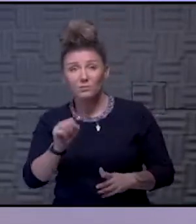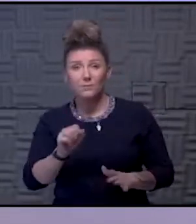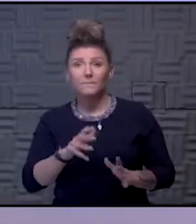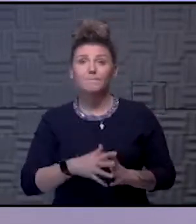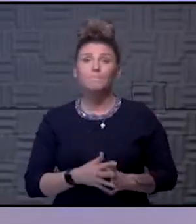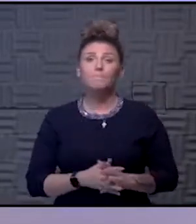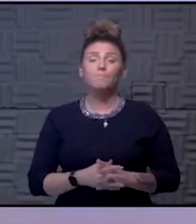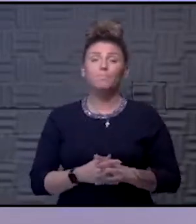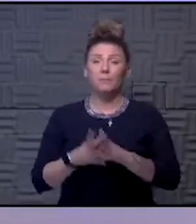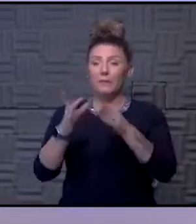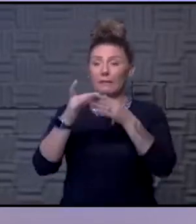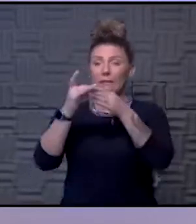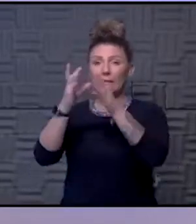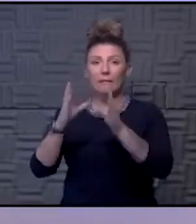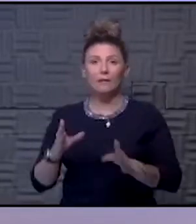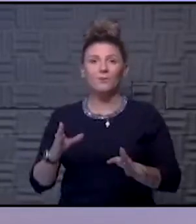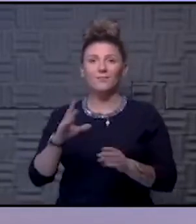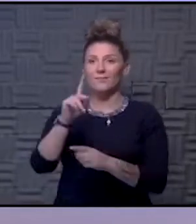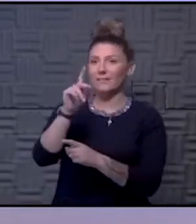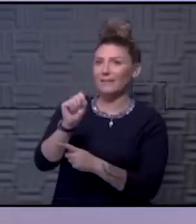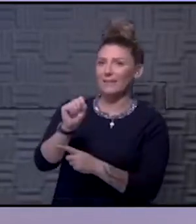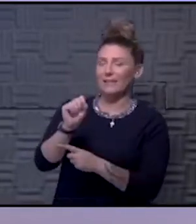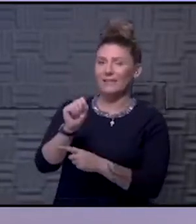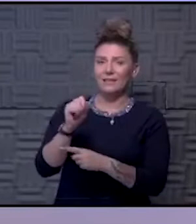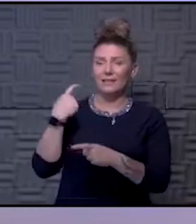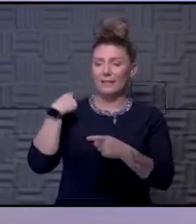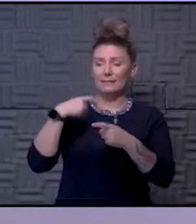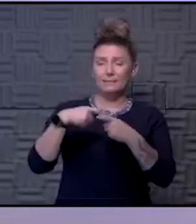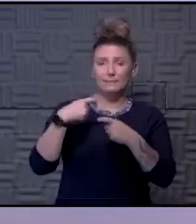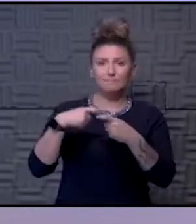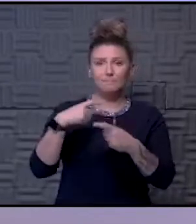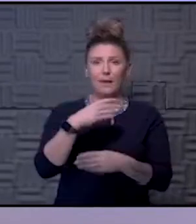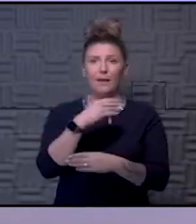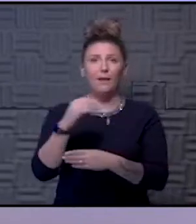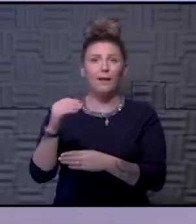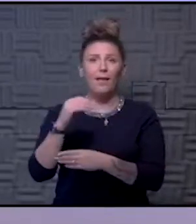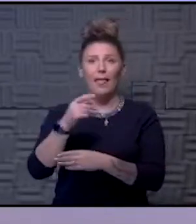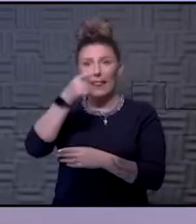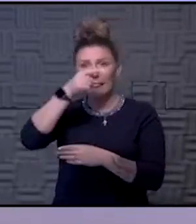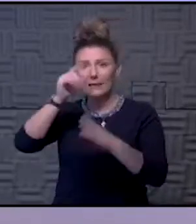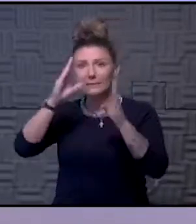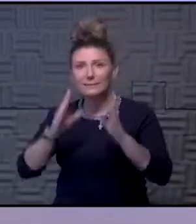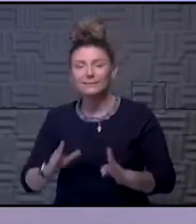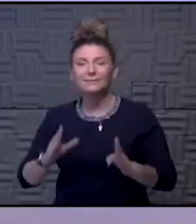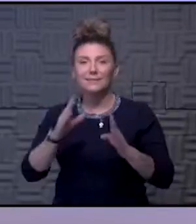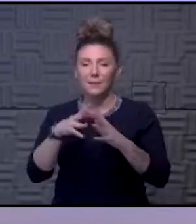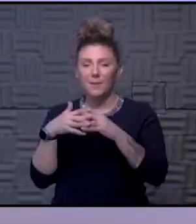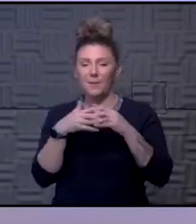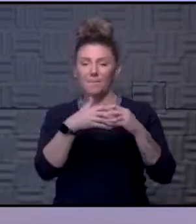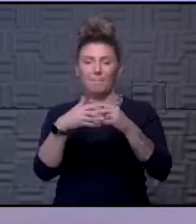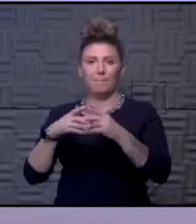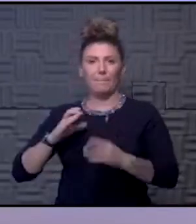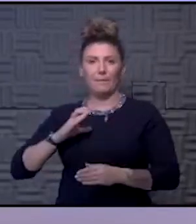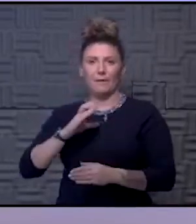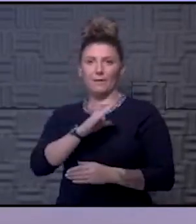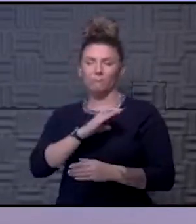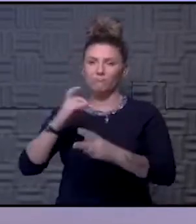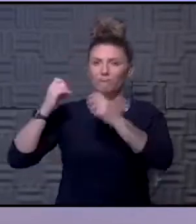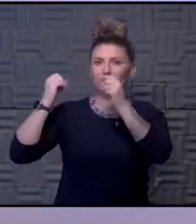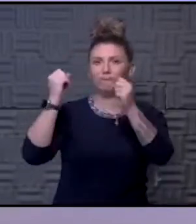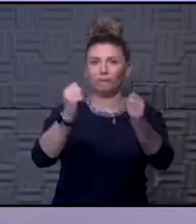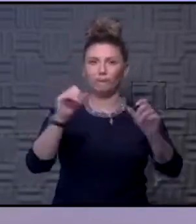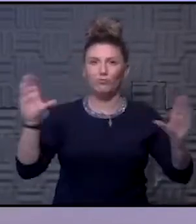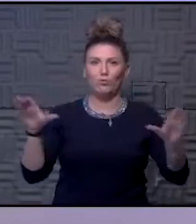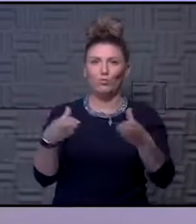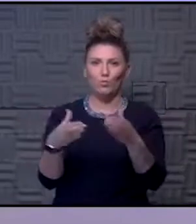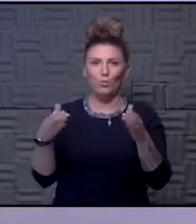the leadership of the Kansas Hispanic and Latino American Affairs Commission. There is a strong group of Latinos throughout the